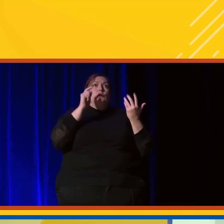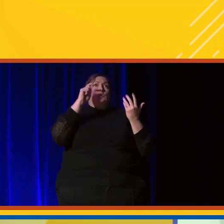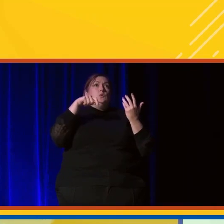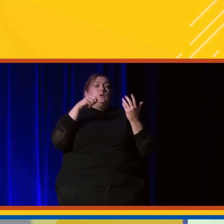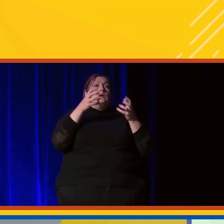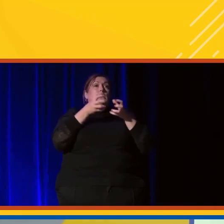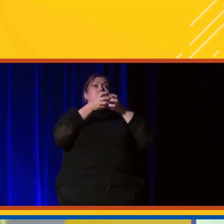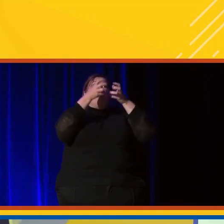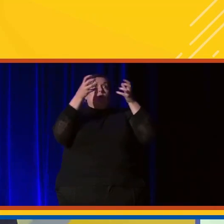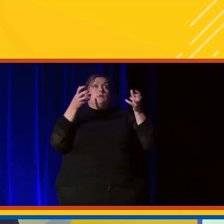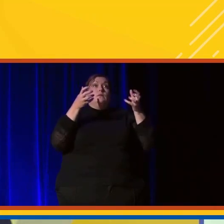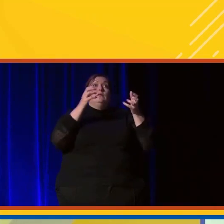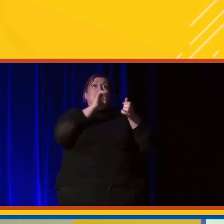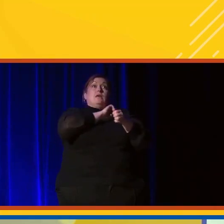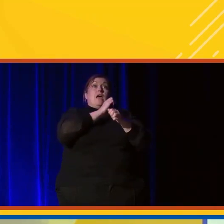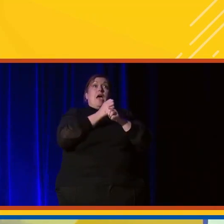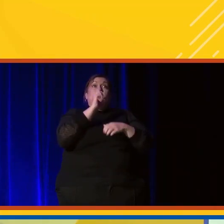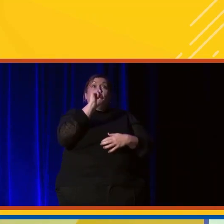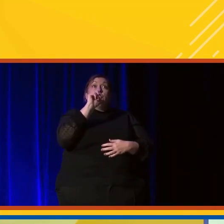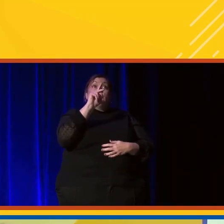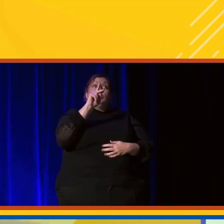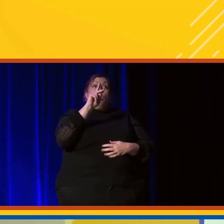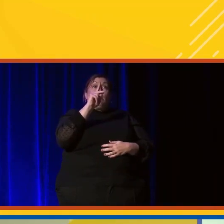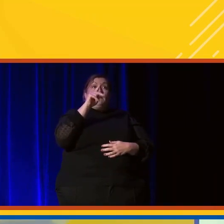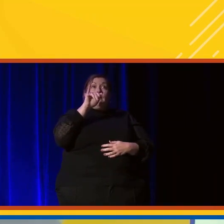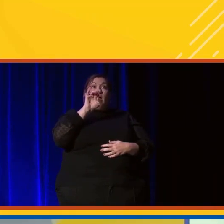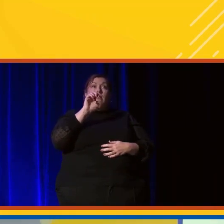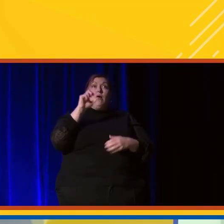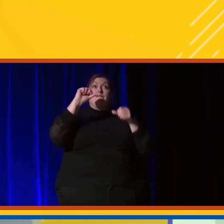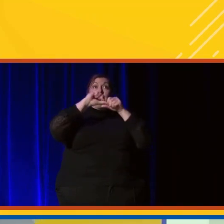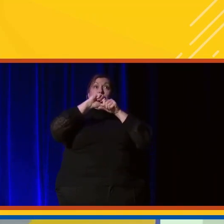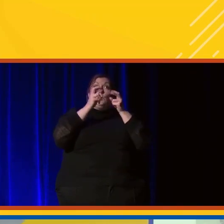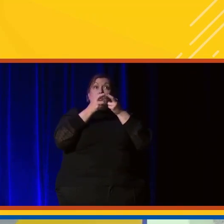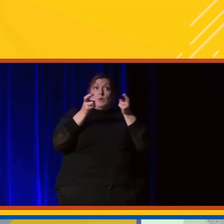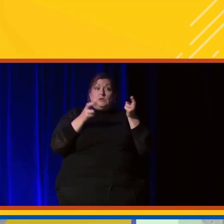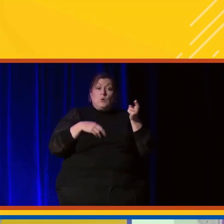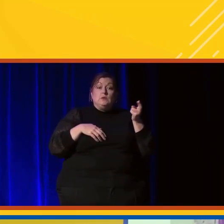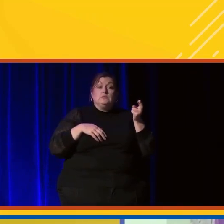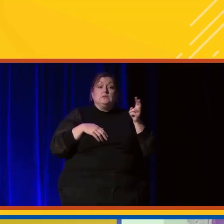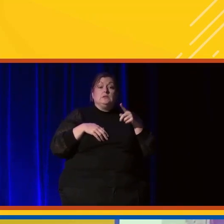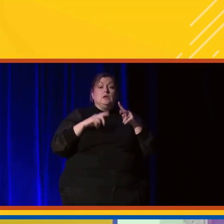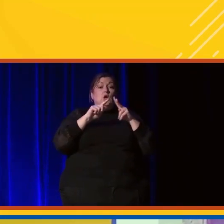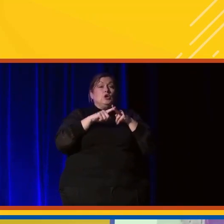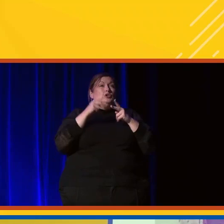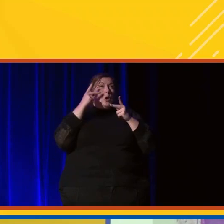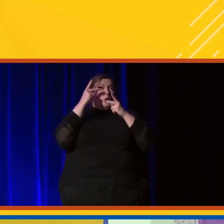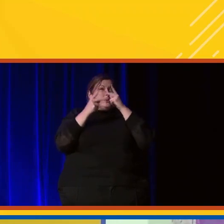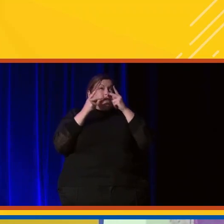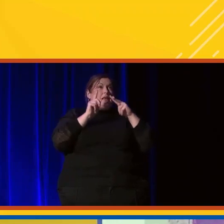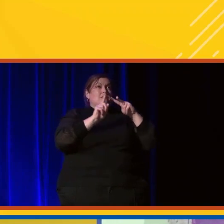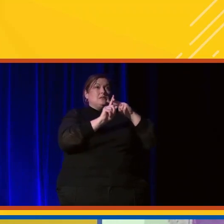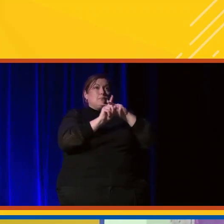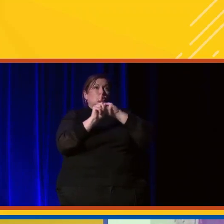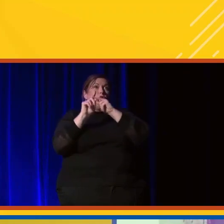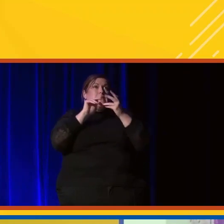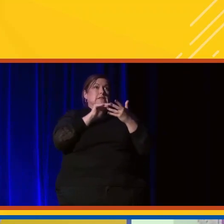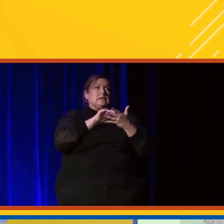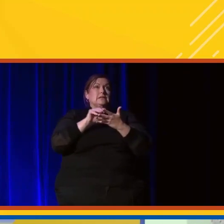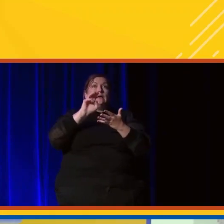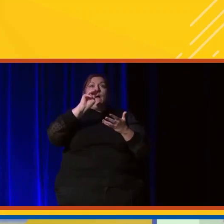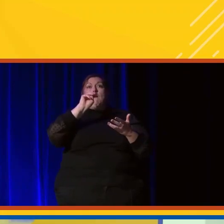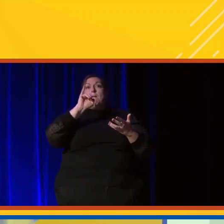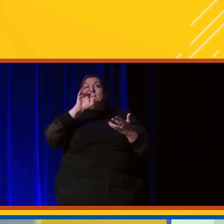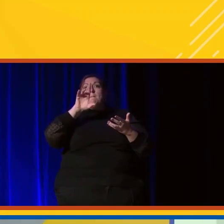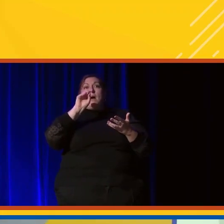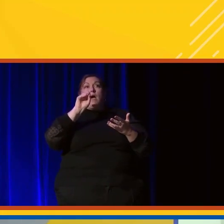the US energy stockpile of the fuel resources. And you're starting to see these emerging studies about